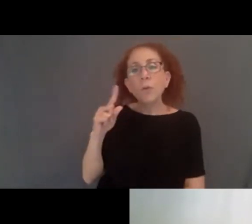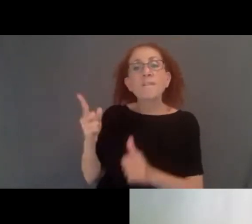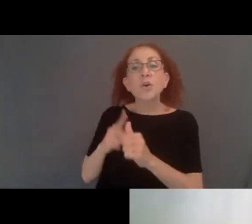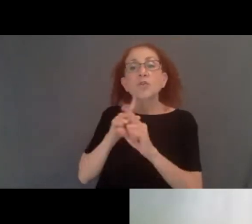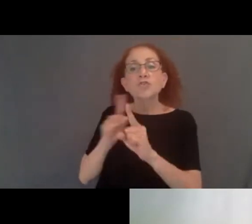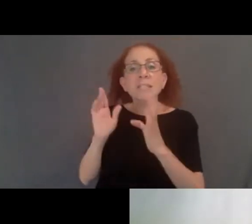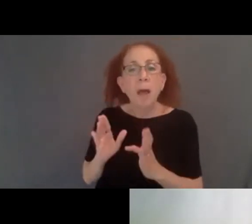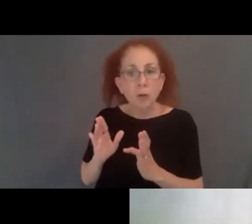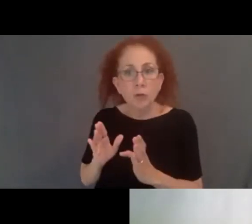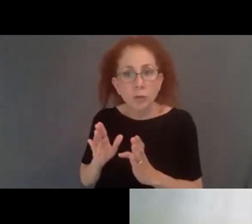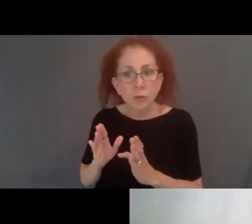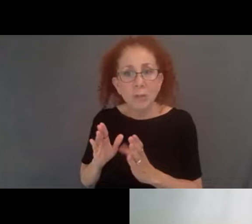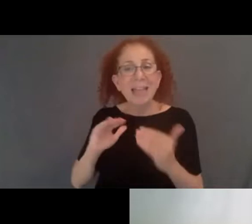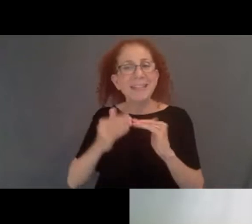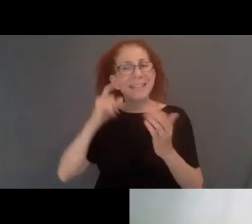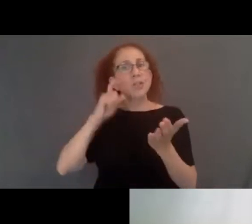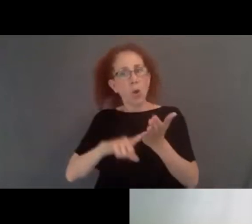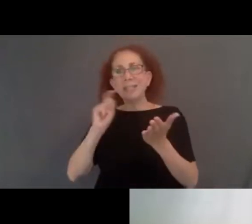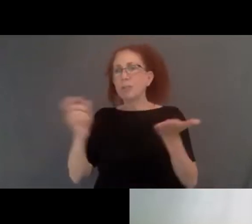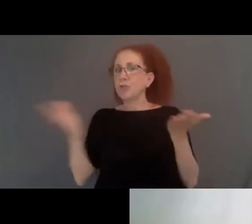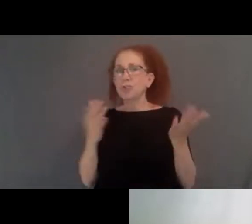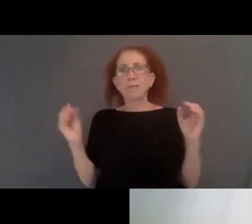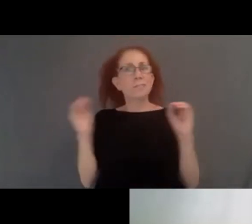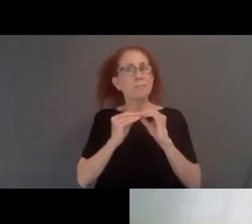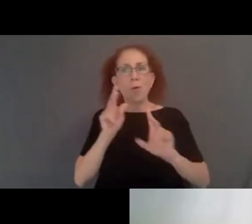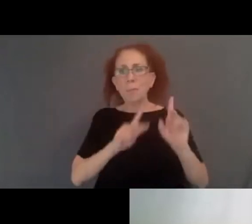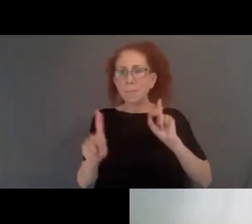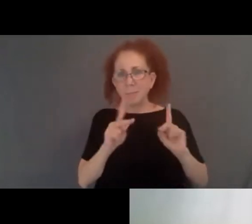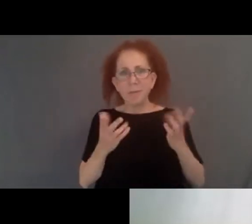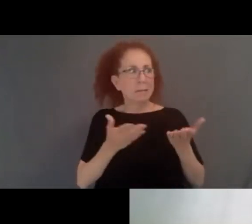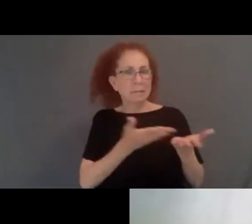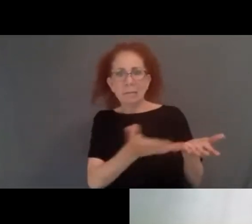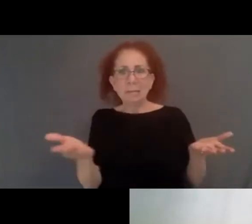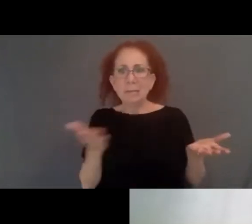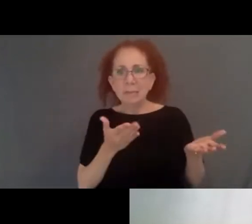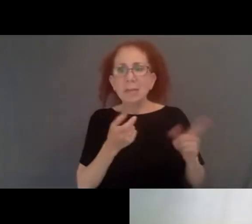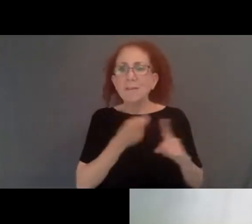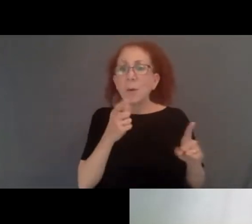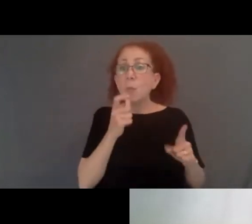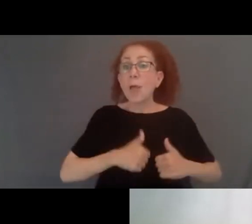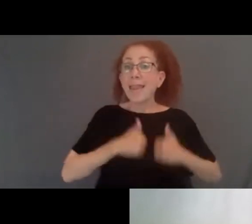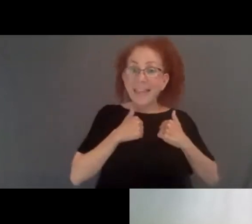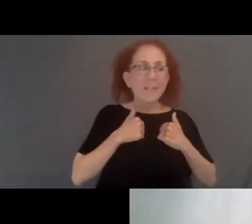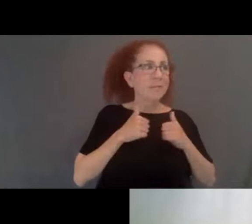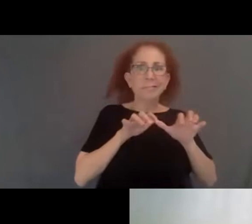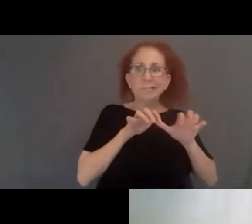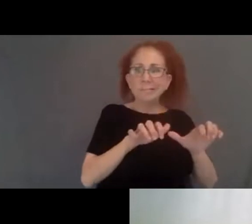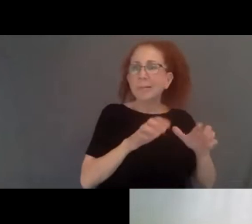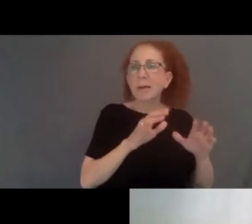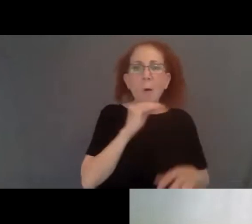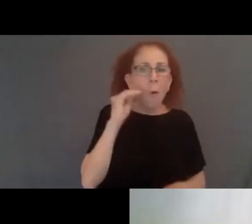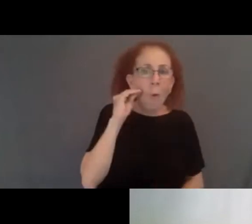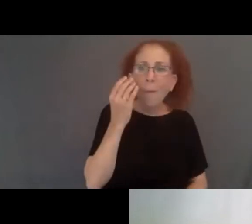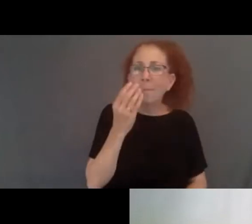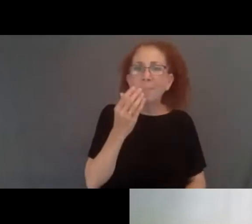and then the city saw a need to service underserved populations, those coming from congregate settings. And